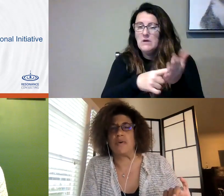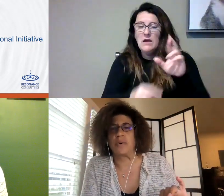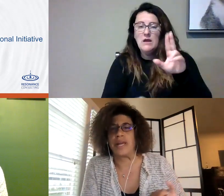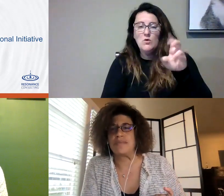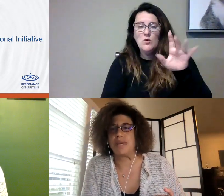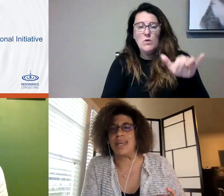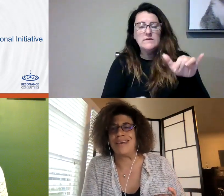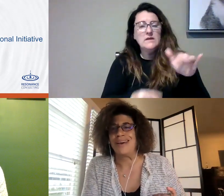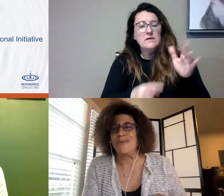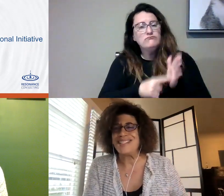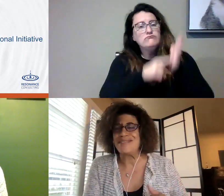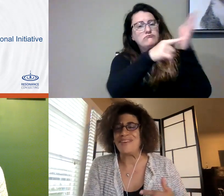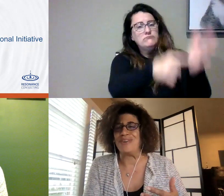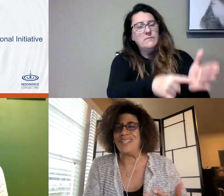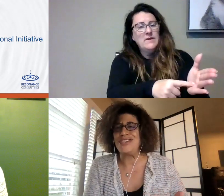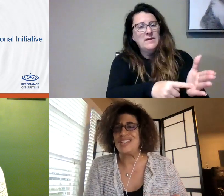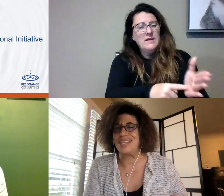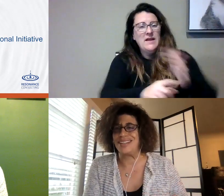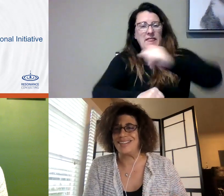brought forward as being, what's the